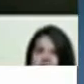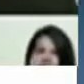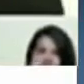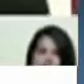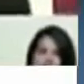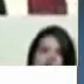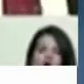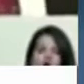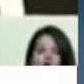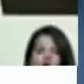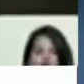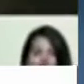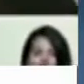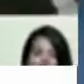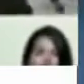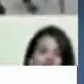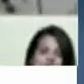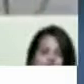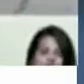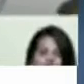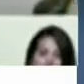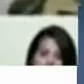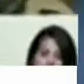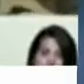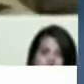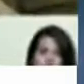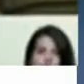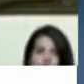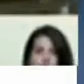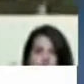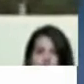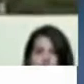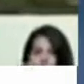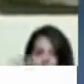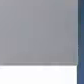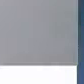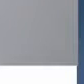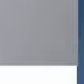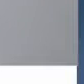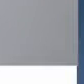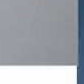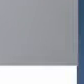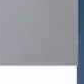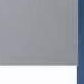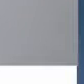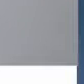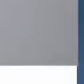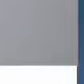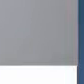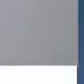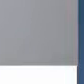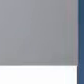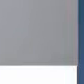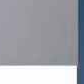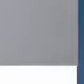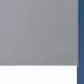an extrajudicial killing, a massacre, an execution. Oscar Perez, he repeatedly came on social media to say